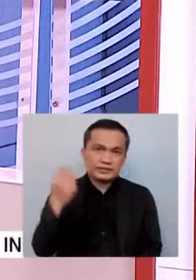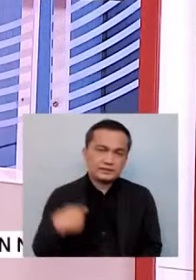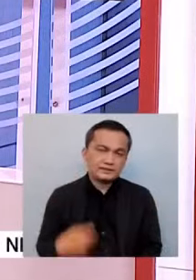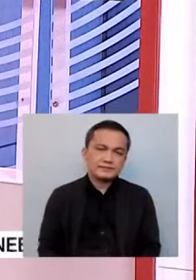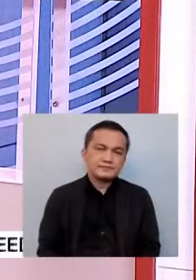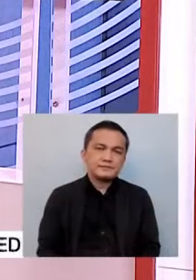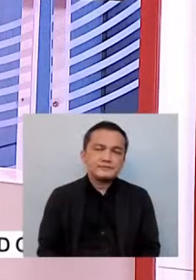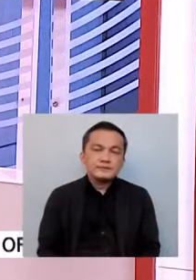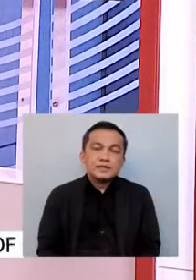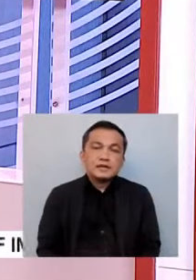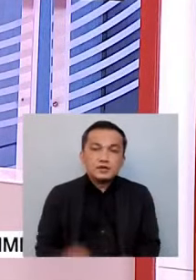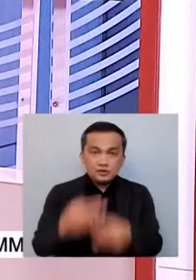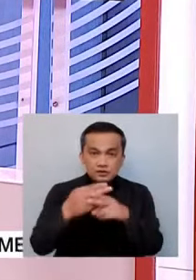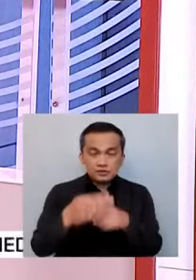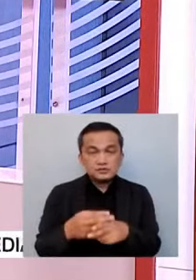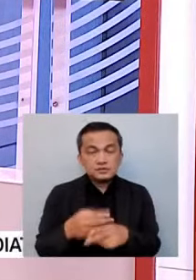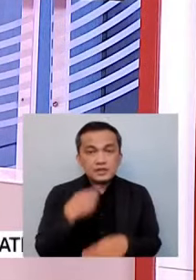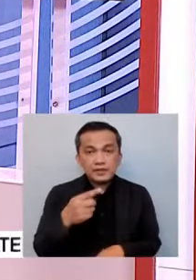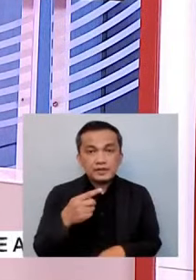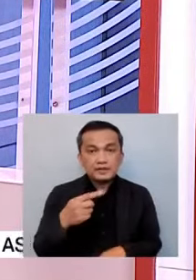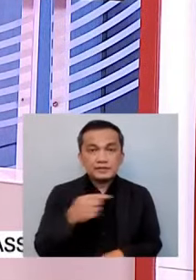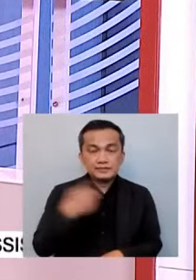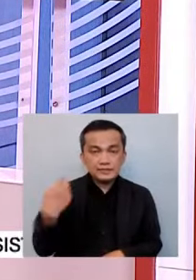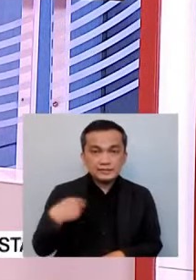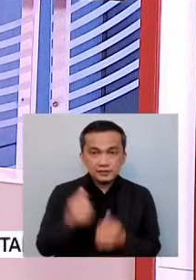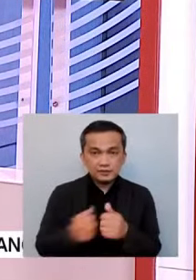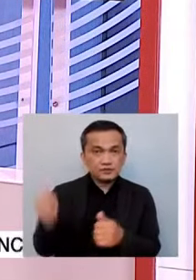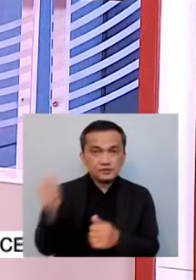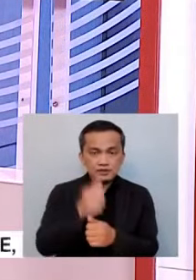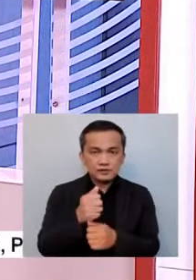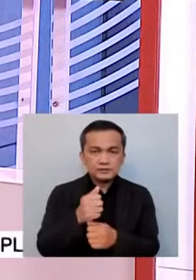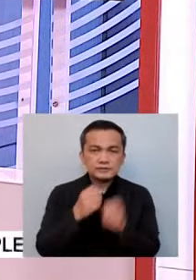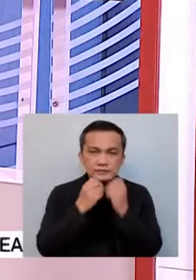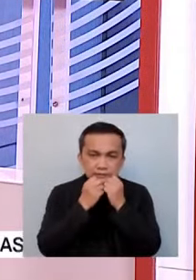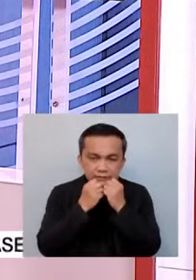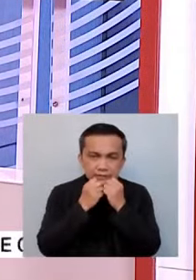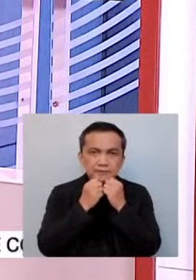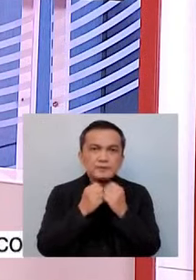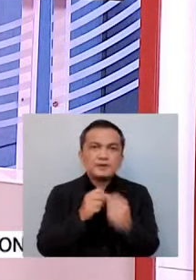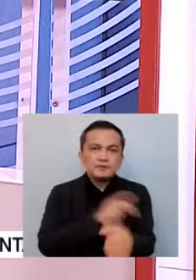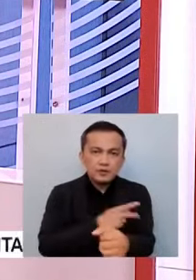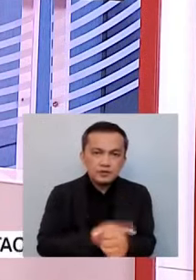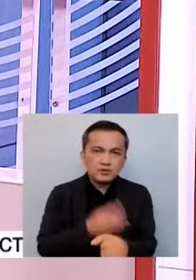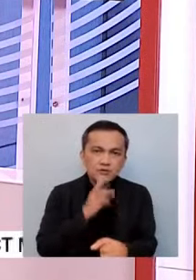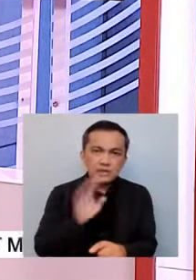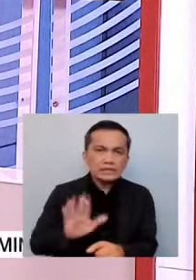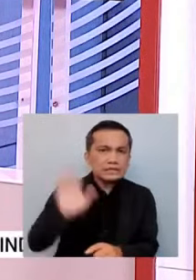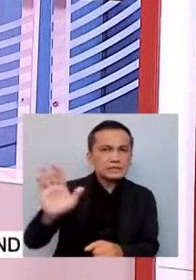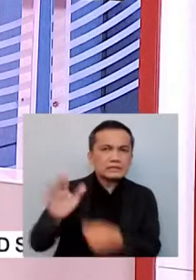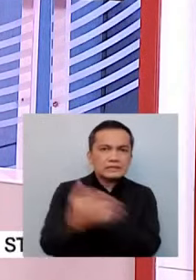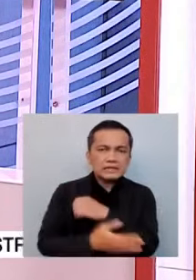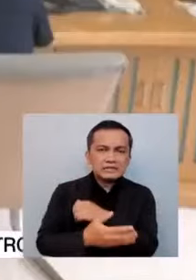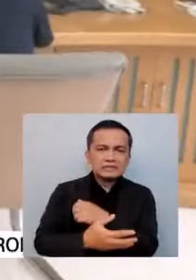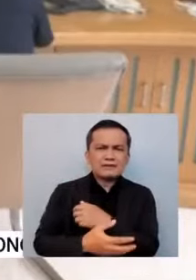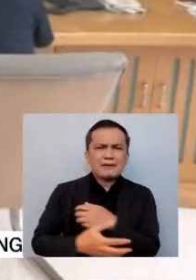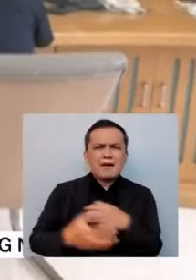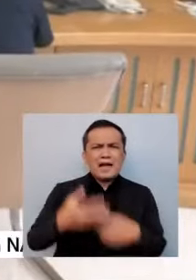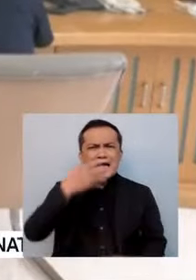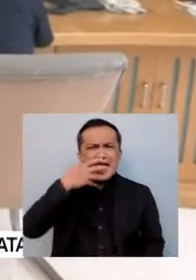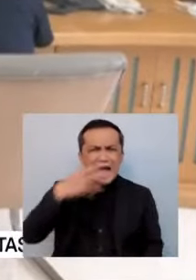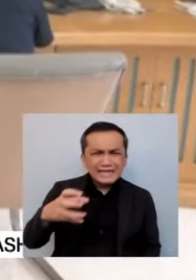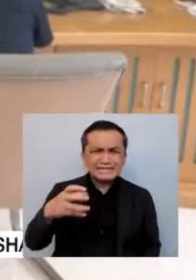Still in China, authorities there take measures to conserve power and water amid the country's worst heat wave in decades. In